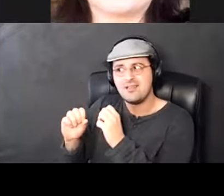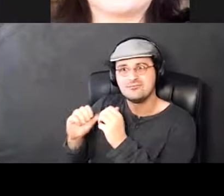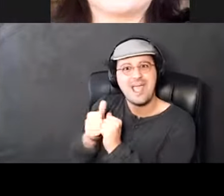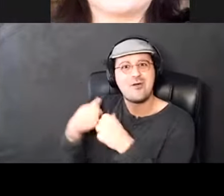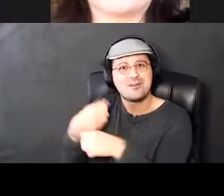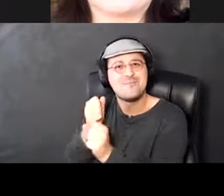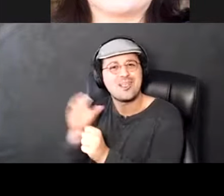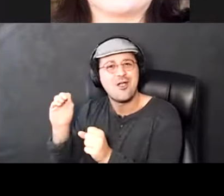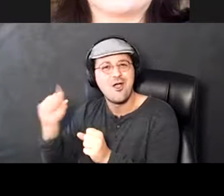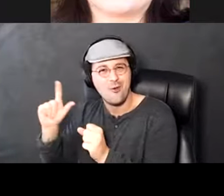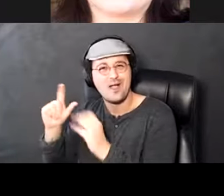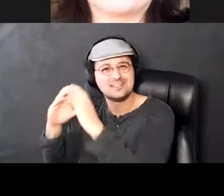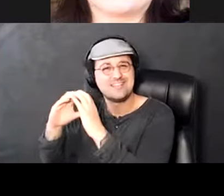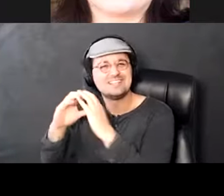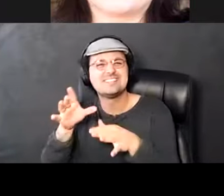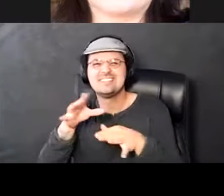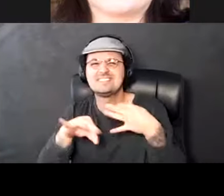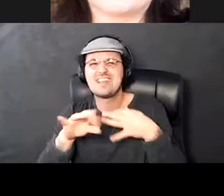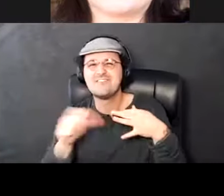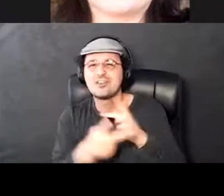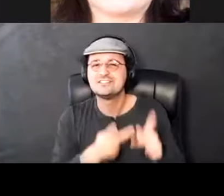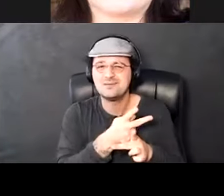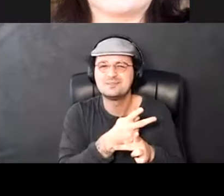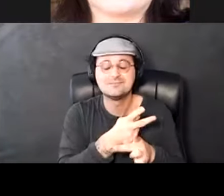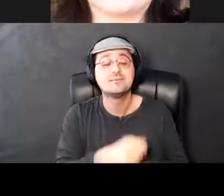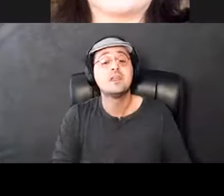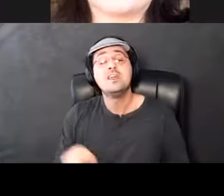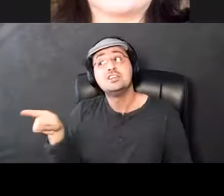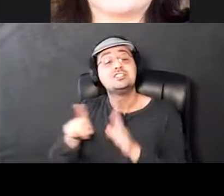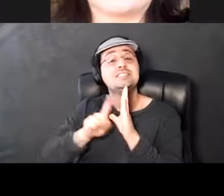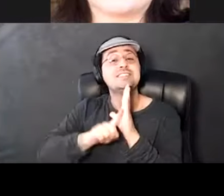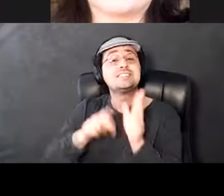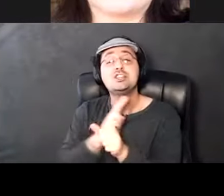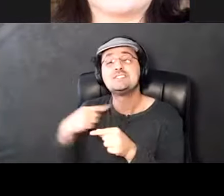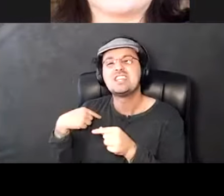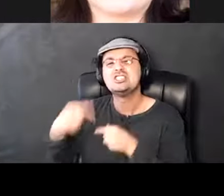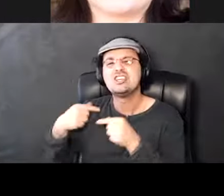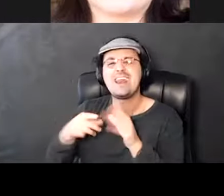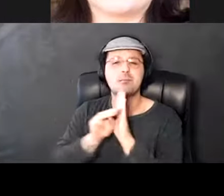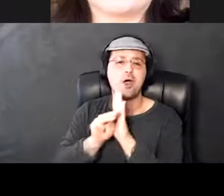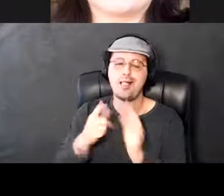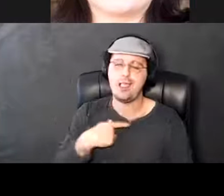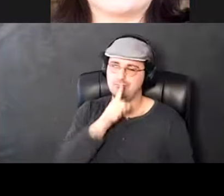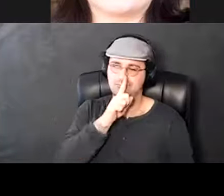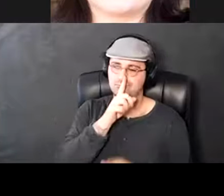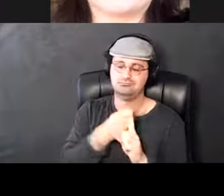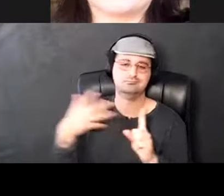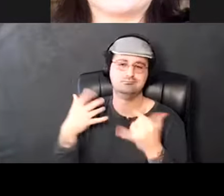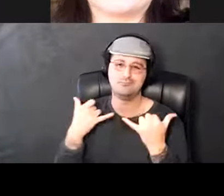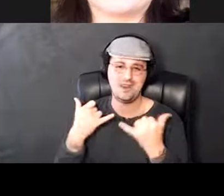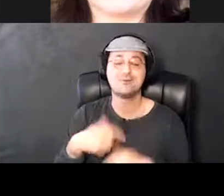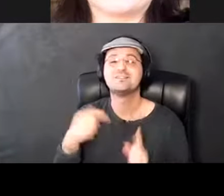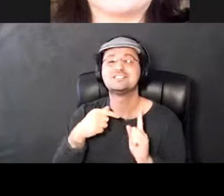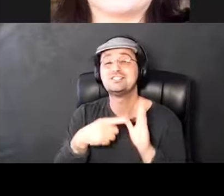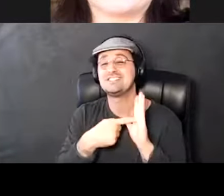cell types. So she tested this using a genetic model, and I won't get into the details here, but this is just to illustrate